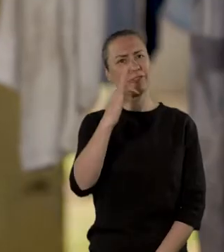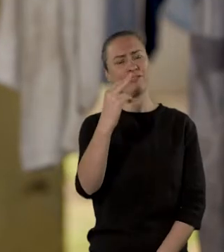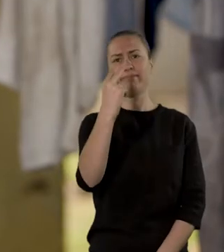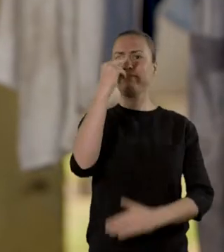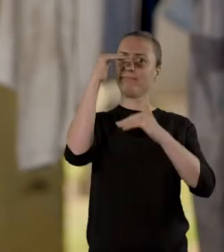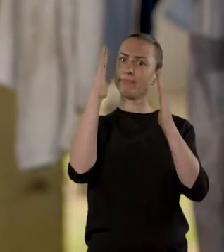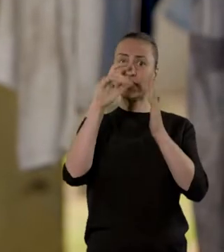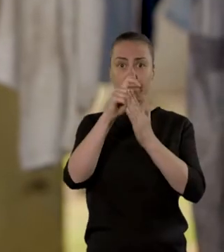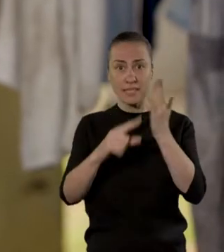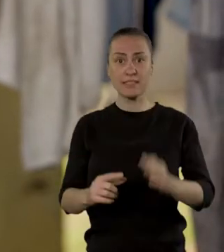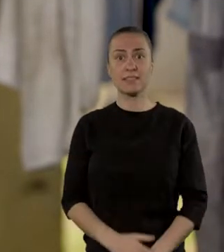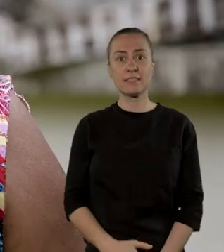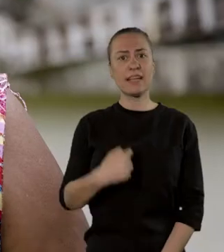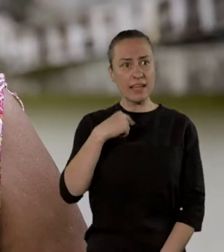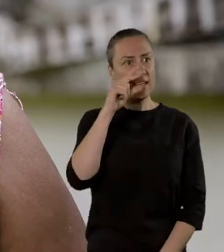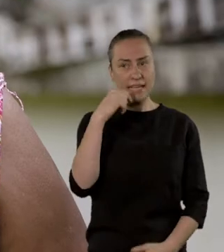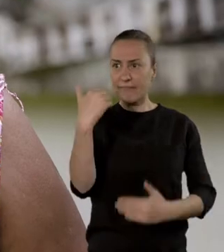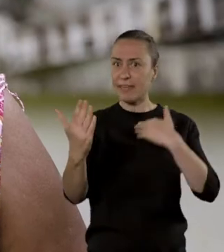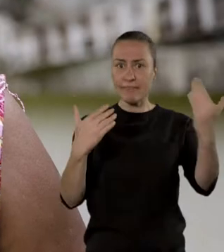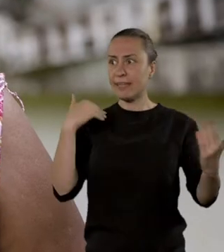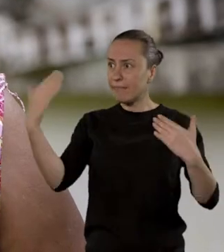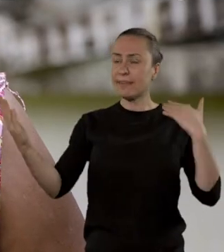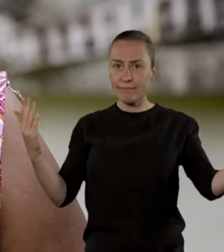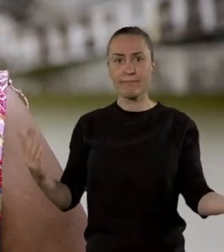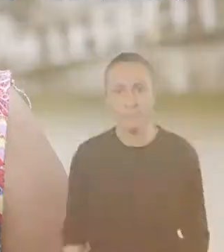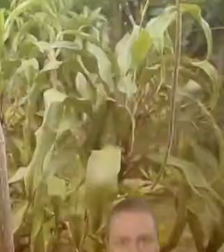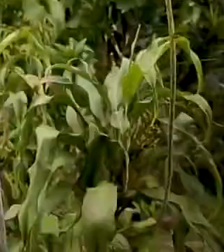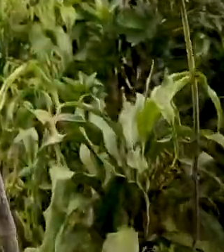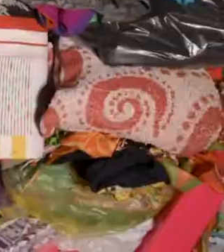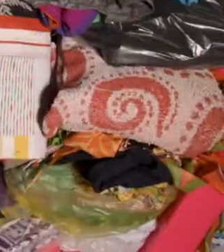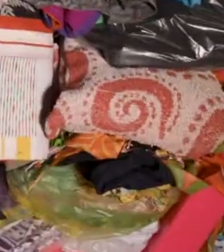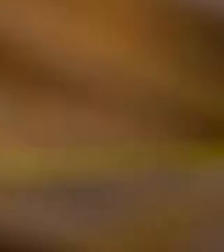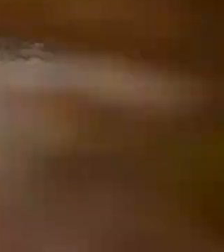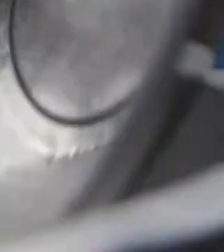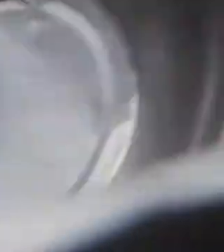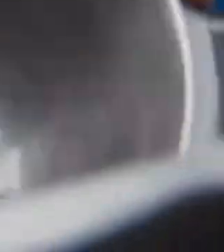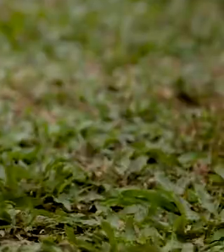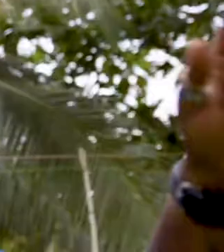Don't call me by my disability. We have contributions to make.